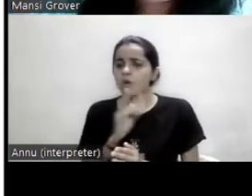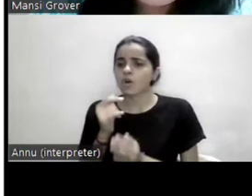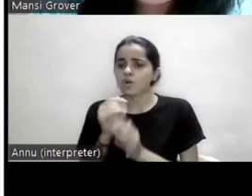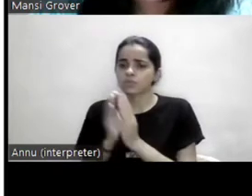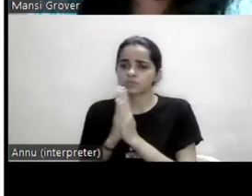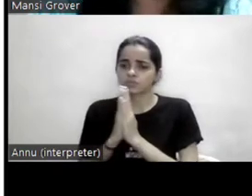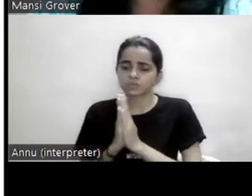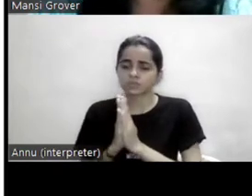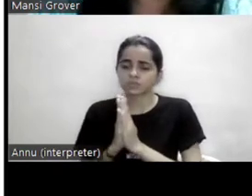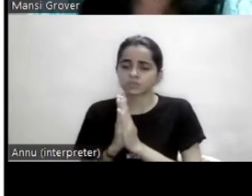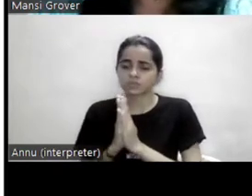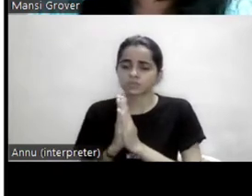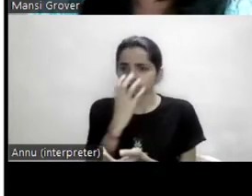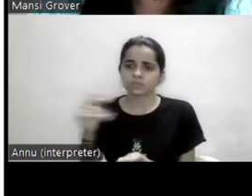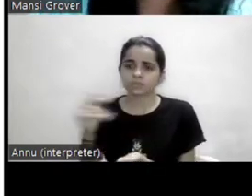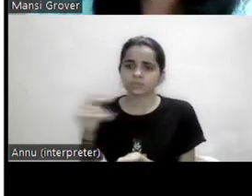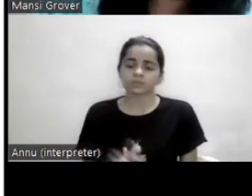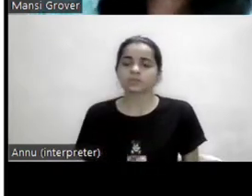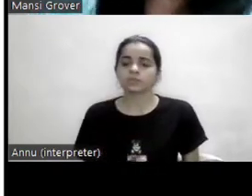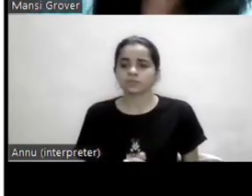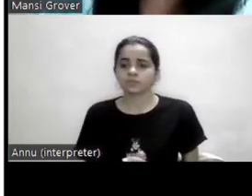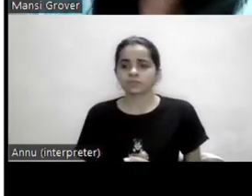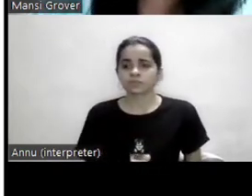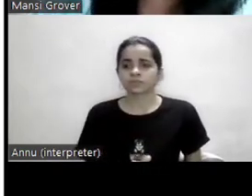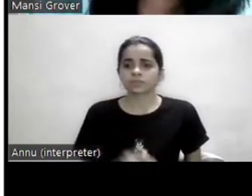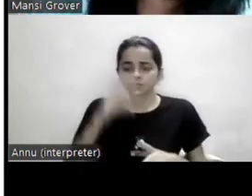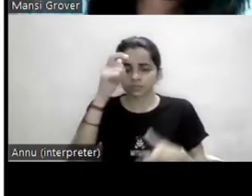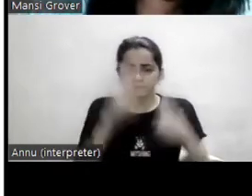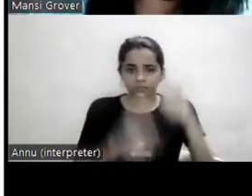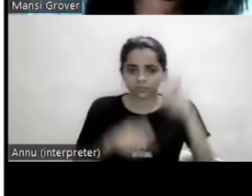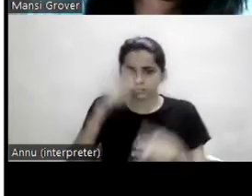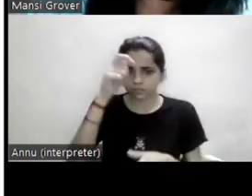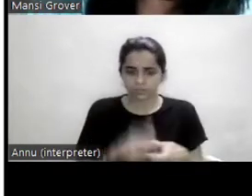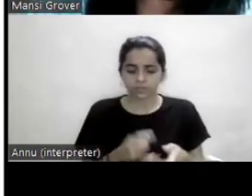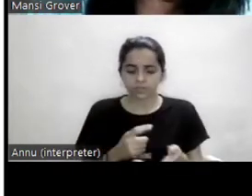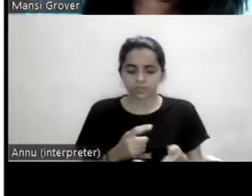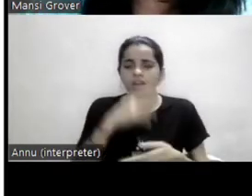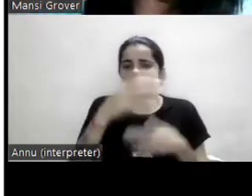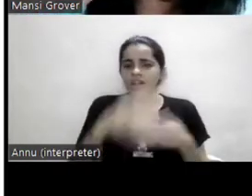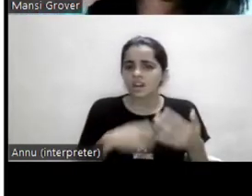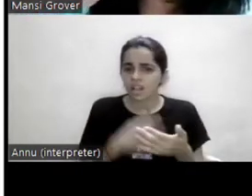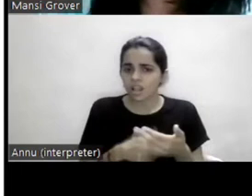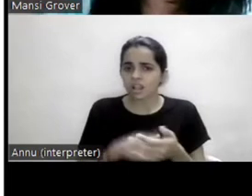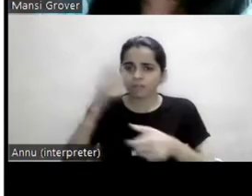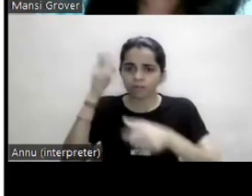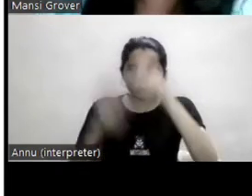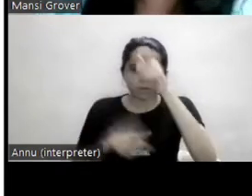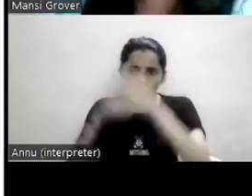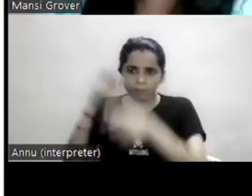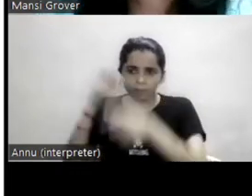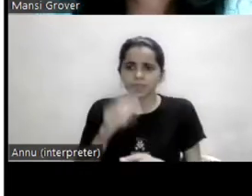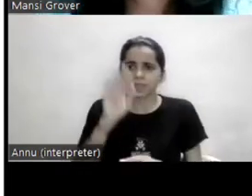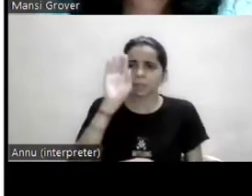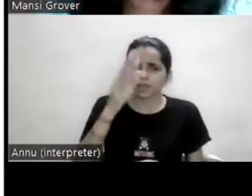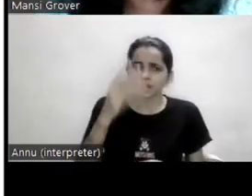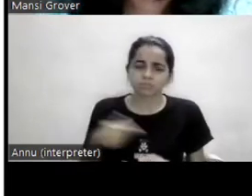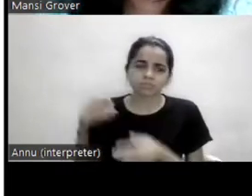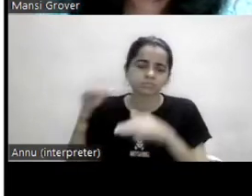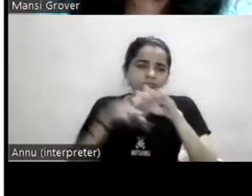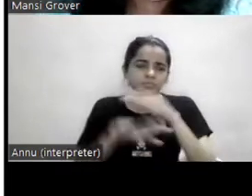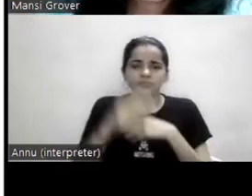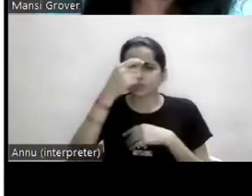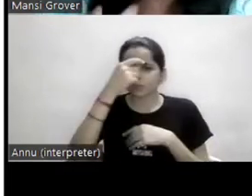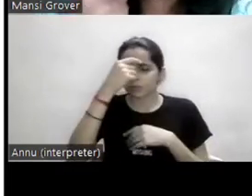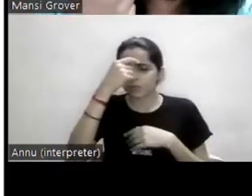And there, you know, the people would bring their relatives who have some sort of mental